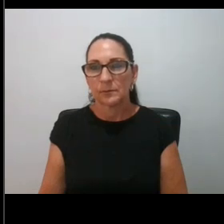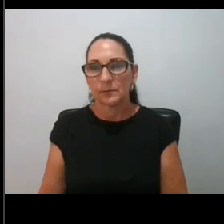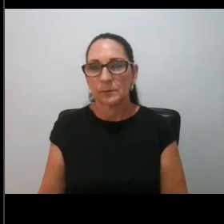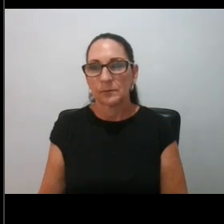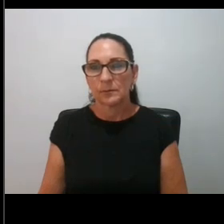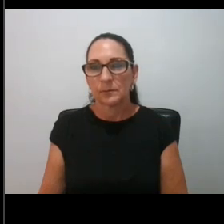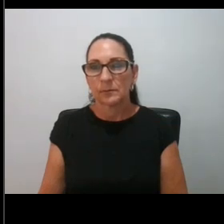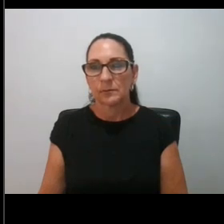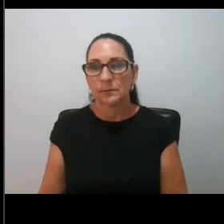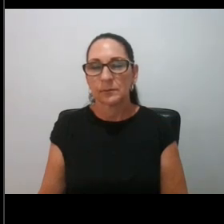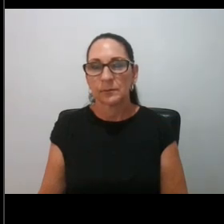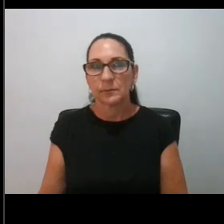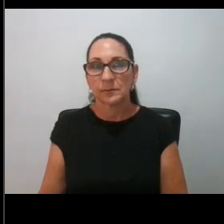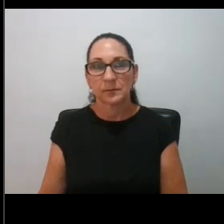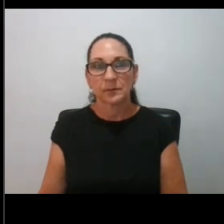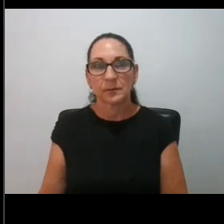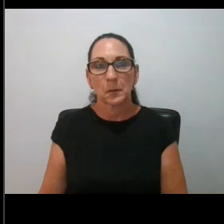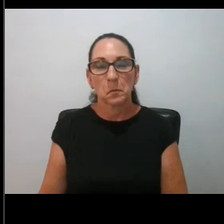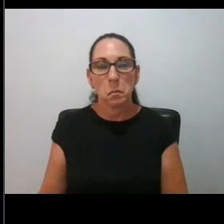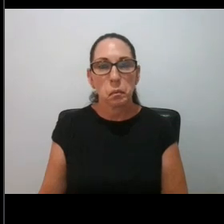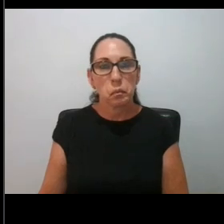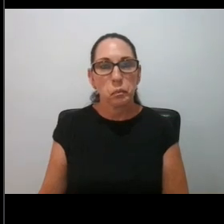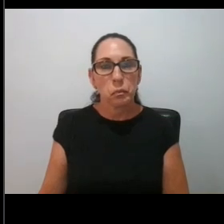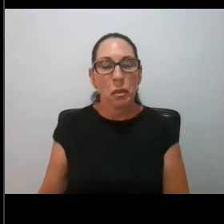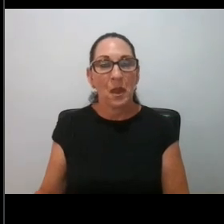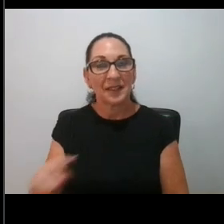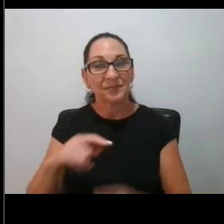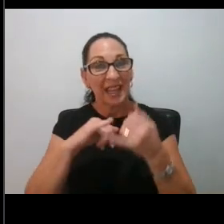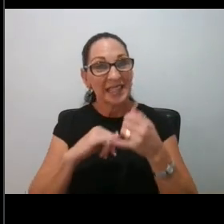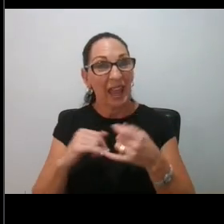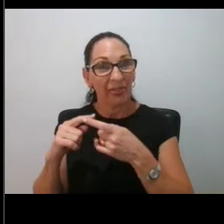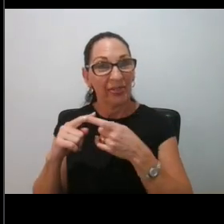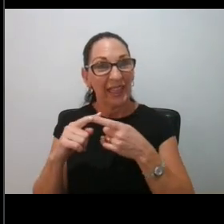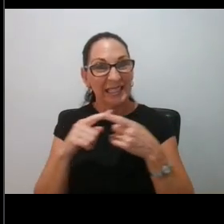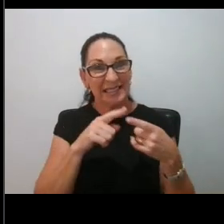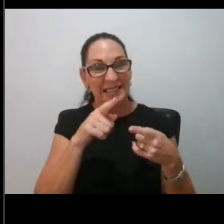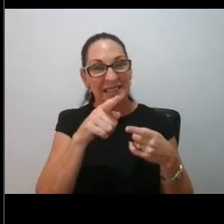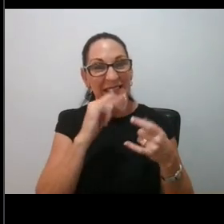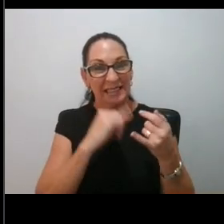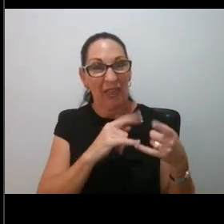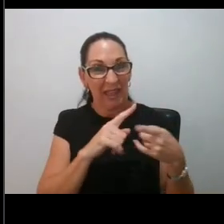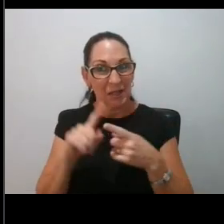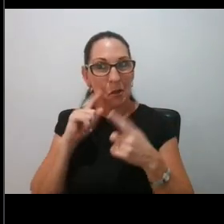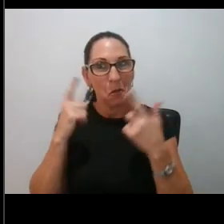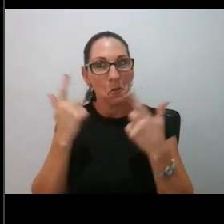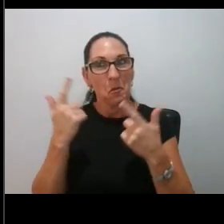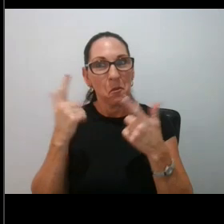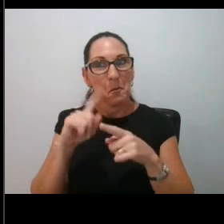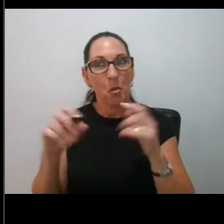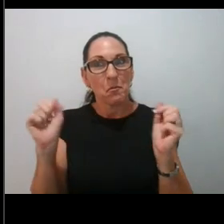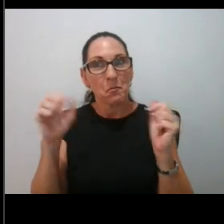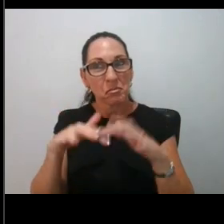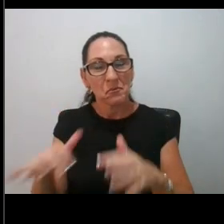So far, Southeast Queensland is looking like the highest proportion joining us today. A couple more